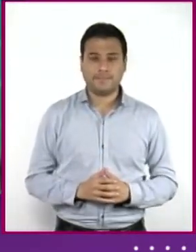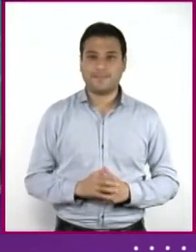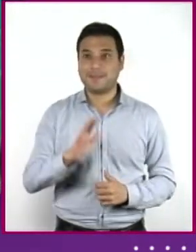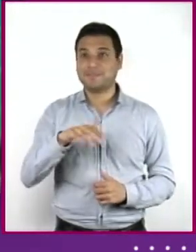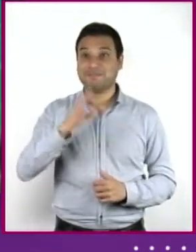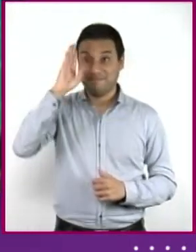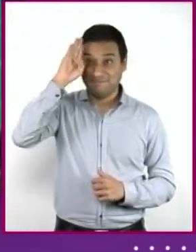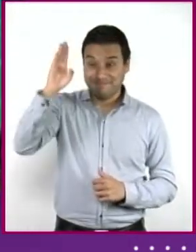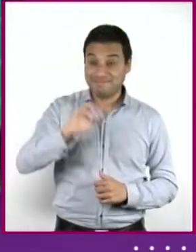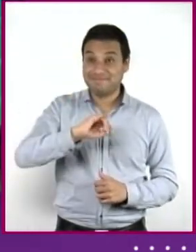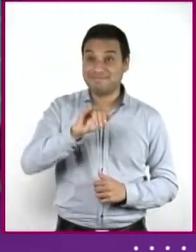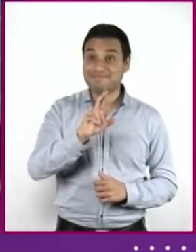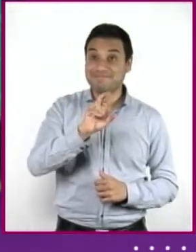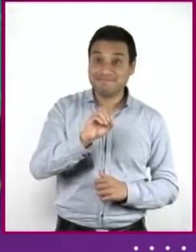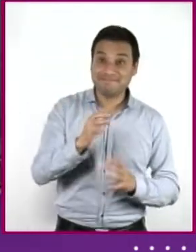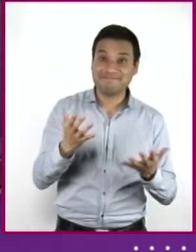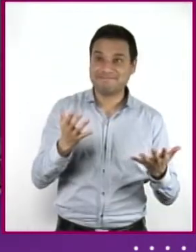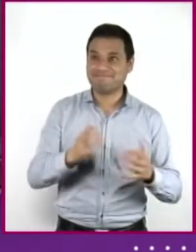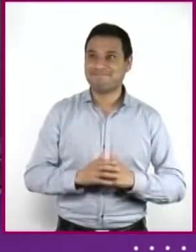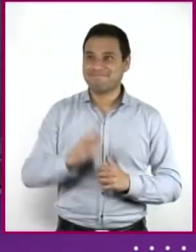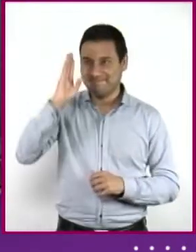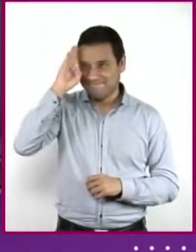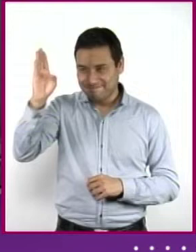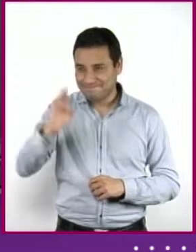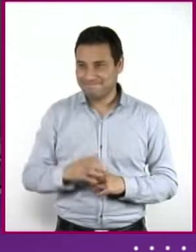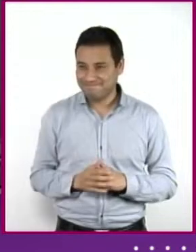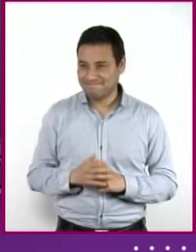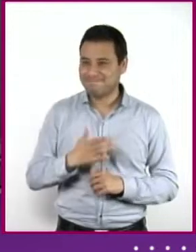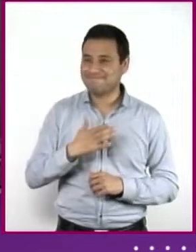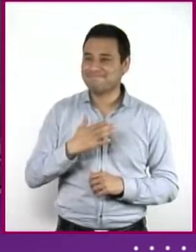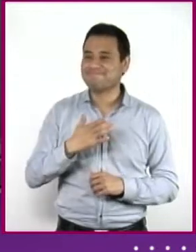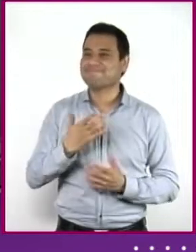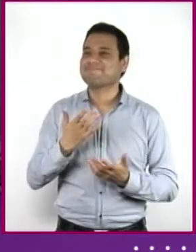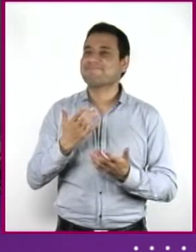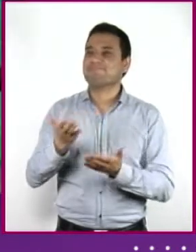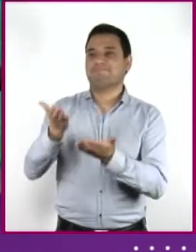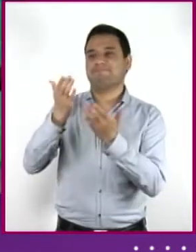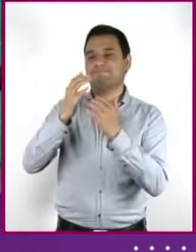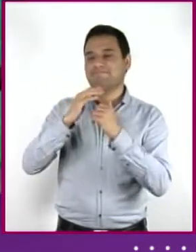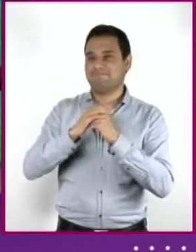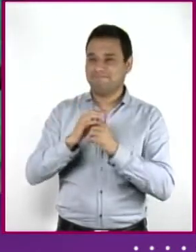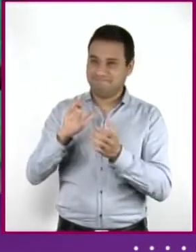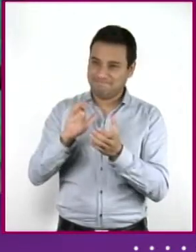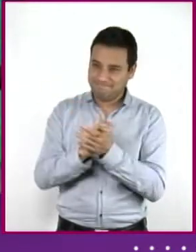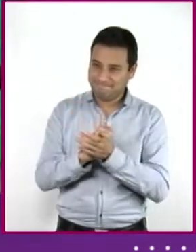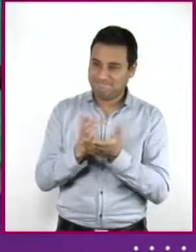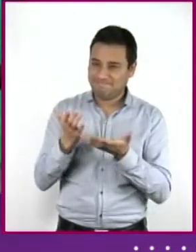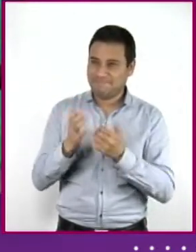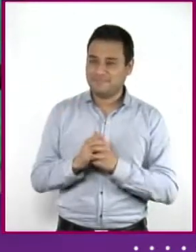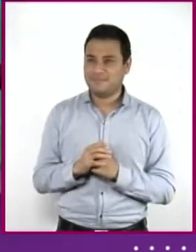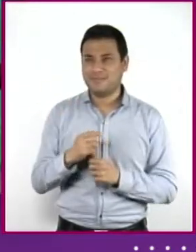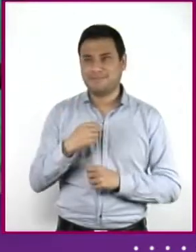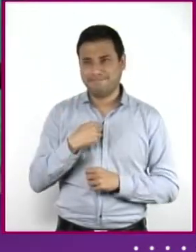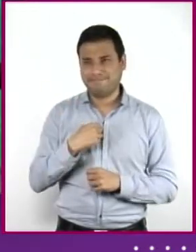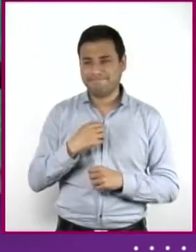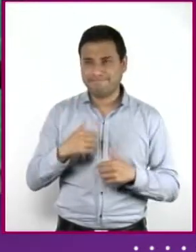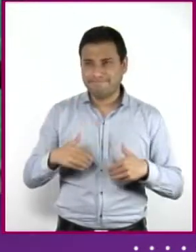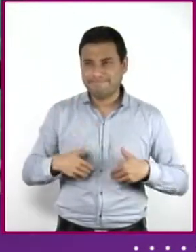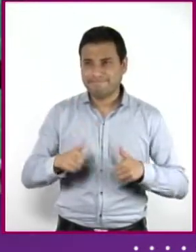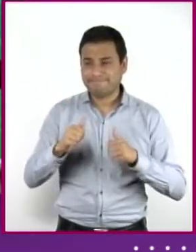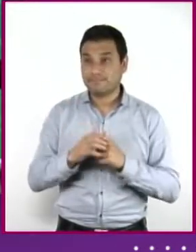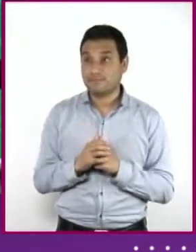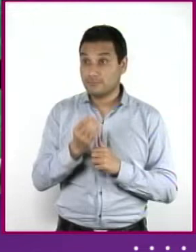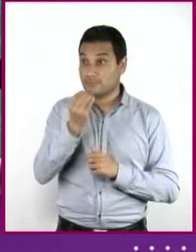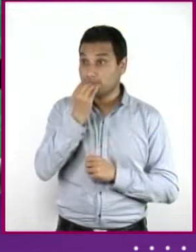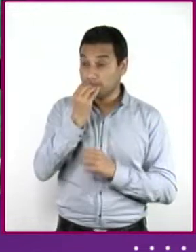Hello, Jerónimo. Hello, my dear. Here you are. I'm very hungry. Is supper